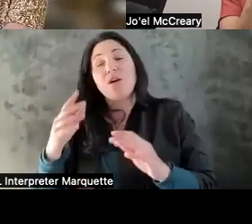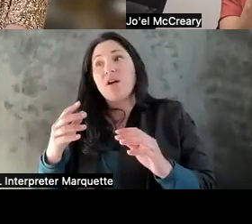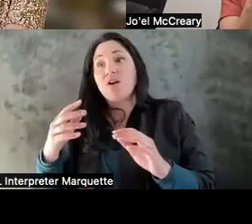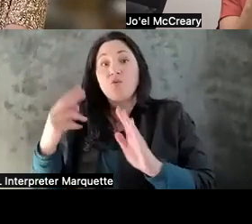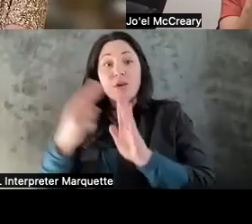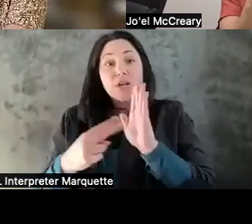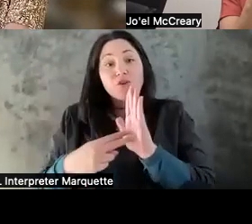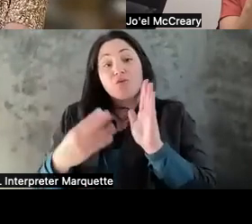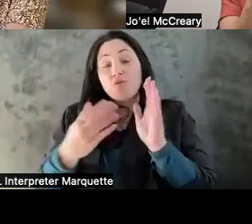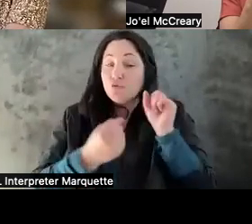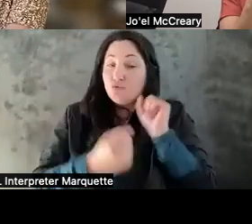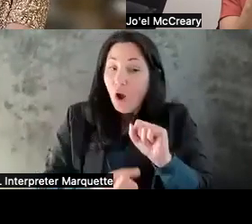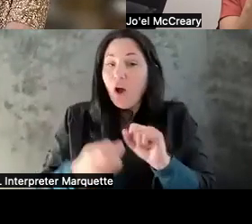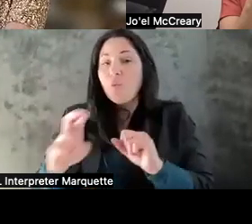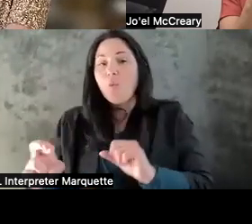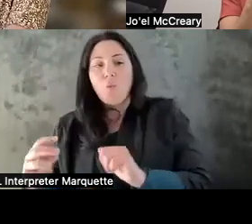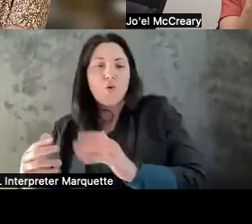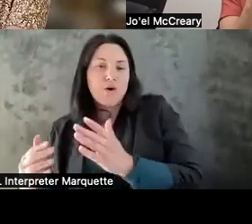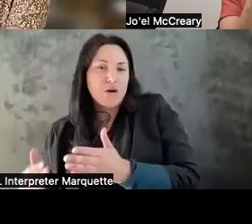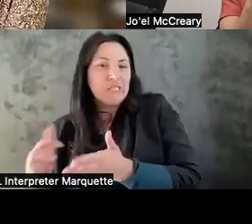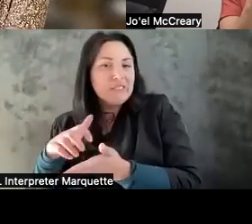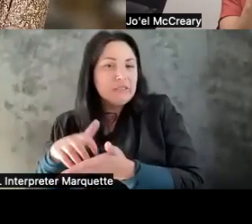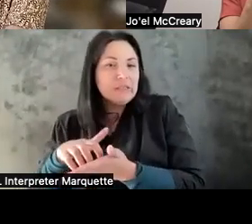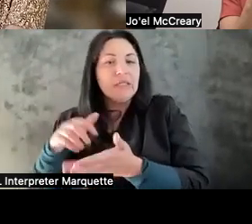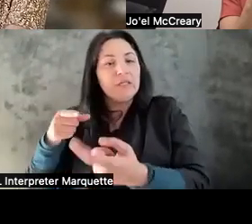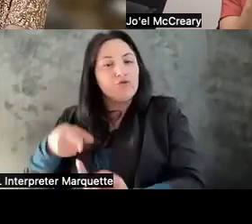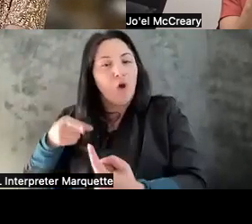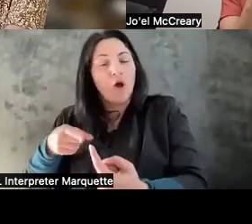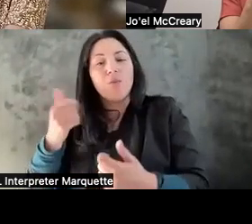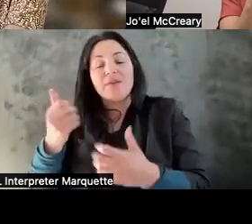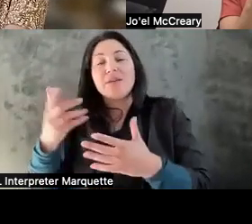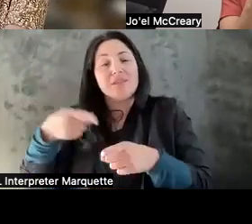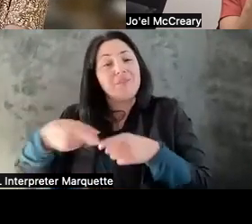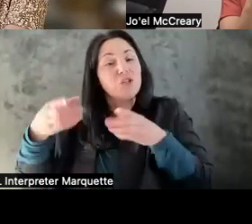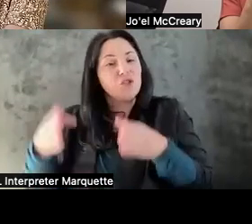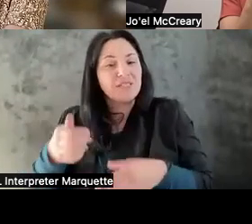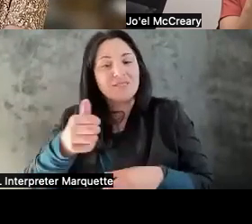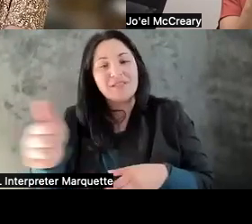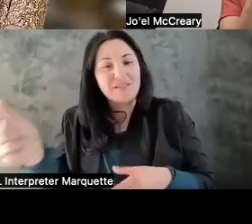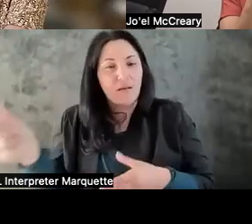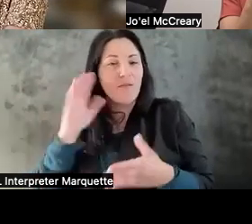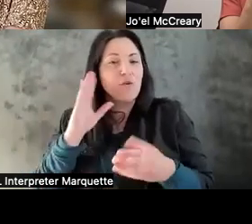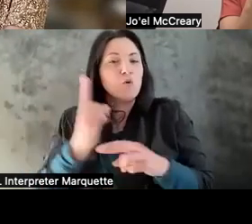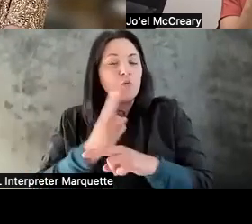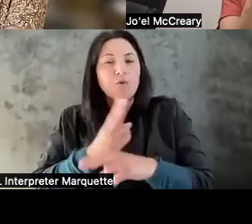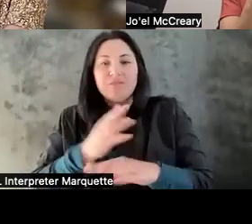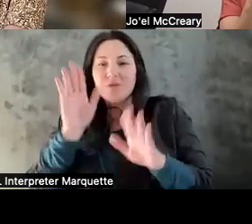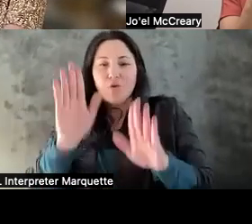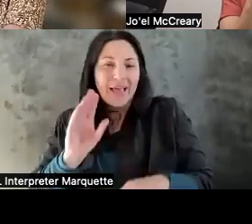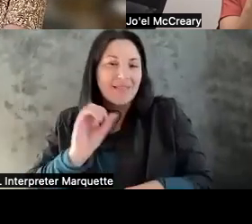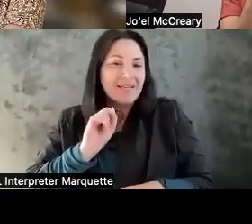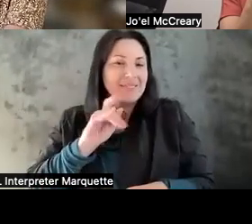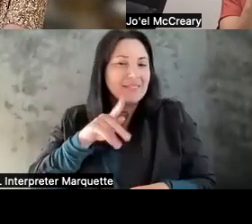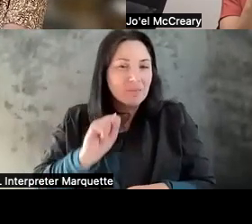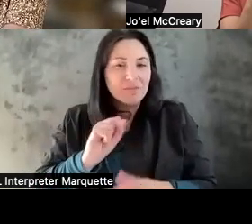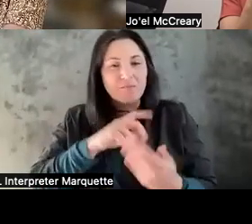readers, we work really closely with our reading specialist, who has a lot of research-based programs that she uses and believes in, like the SIPS program, that